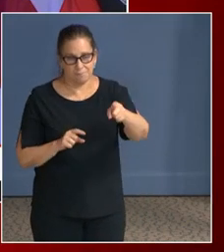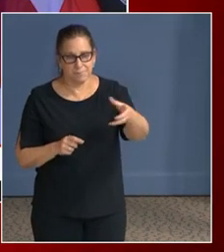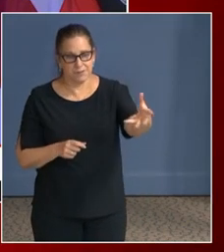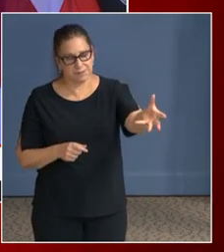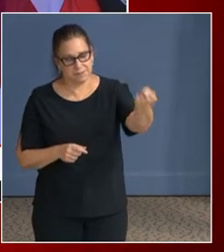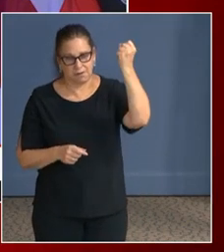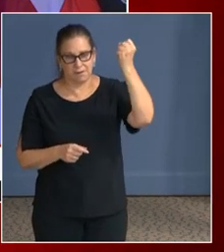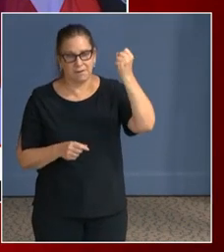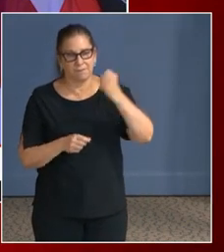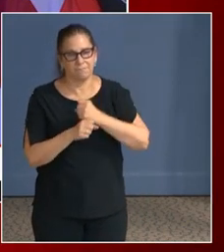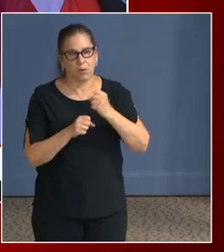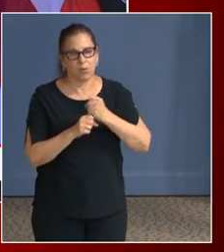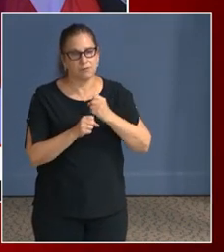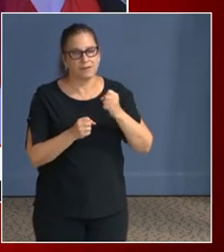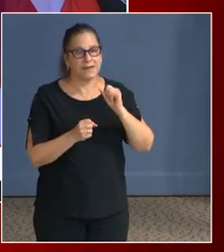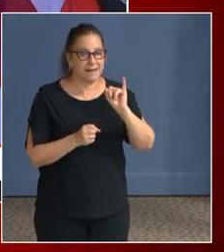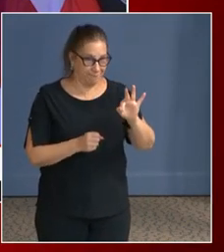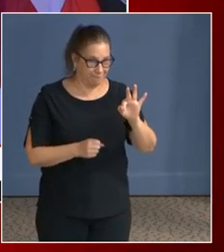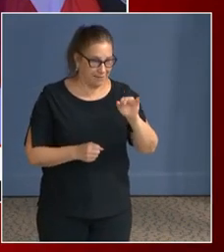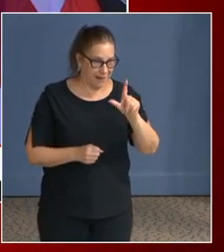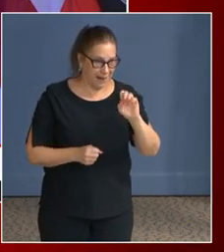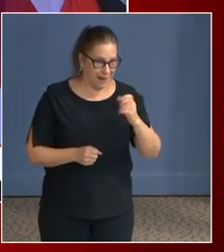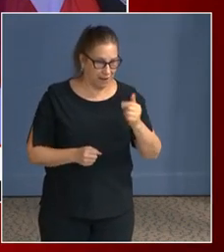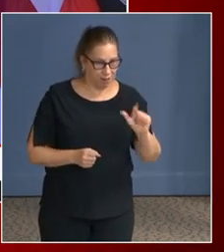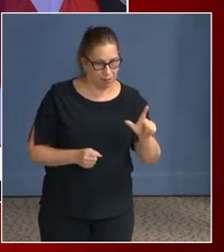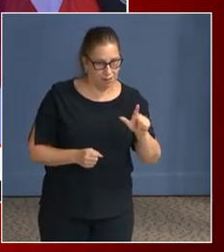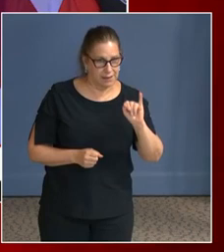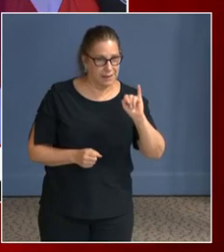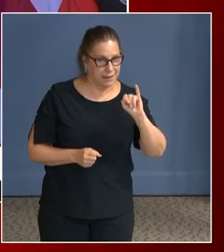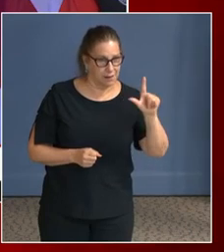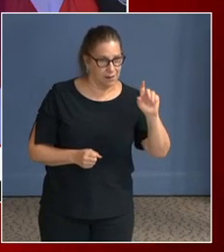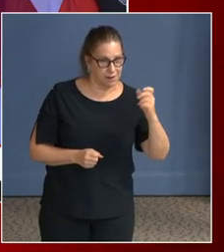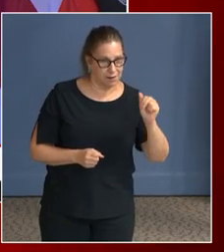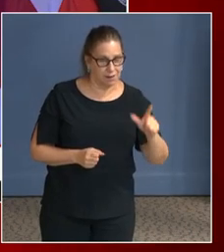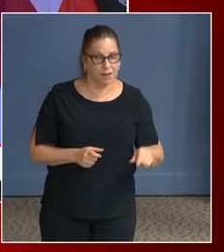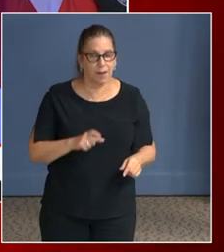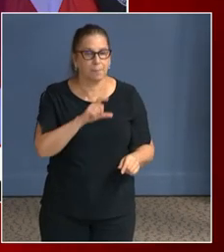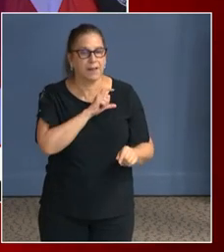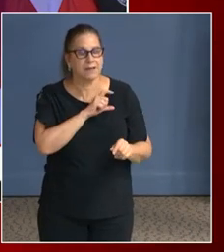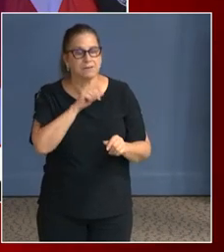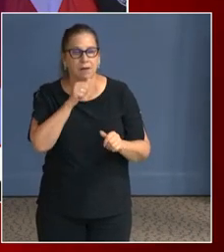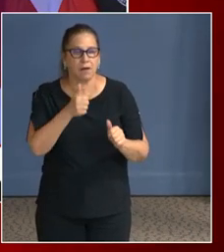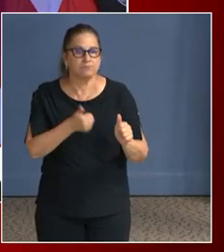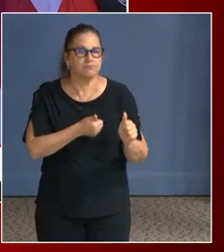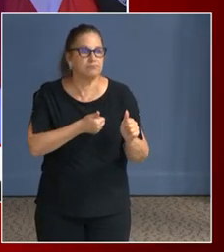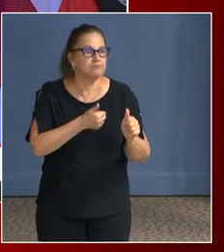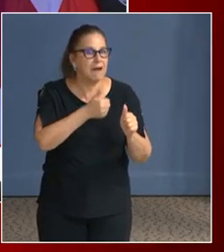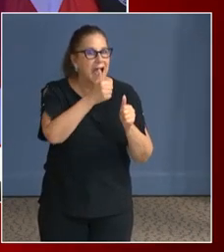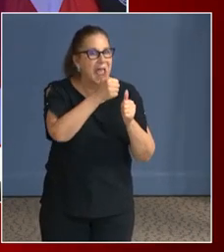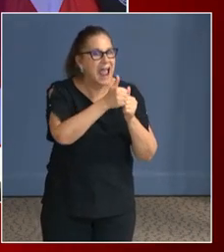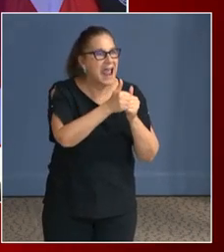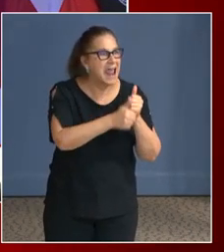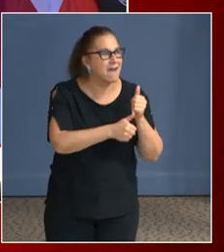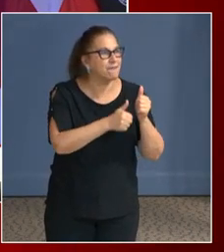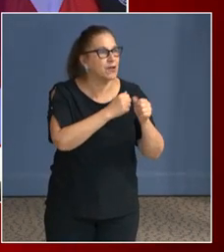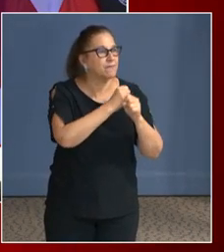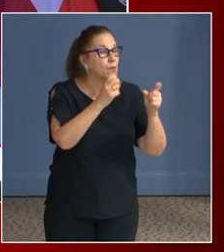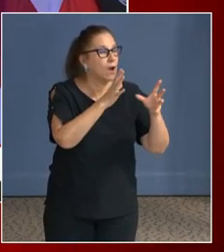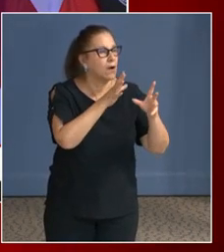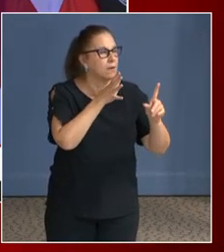unlikely, and let me just be perfectly candid, that the police can chase down every cherry bomb that pops in the District of